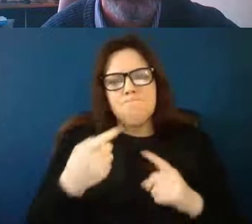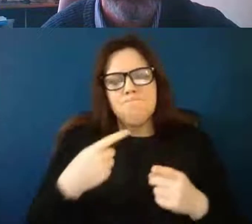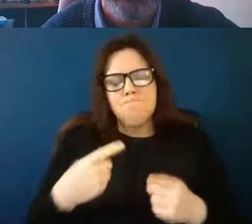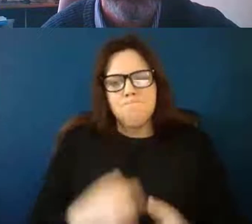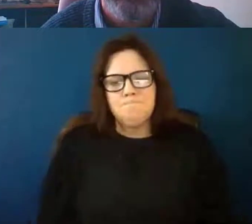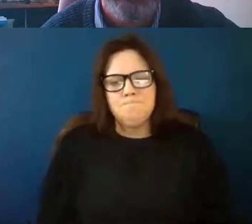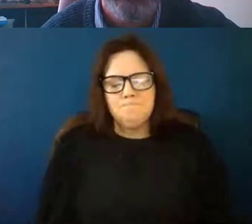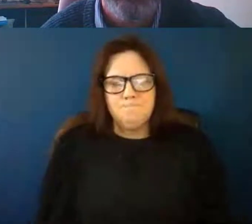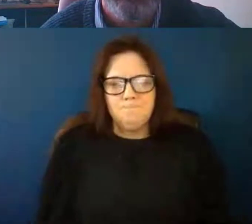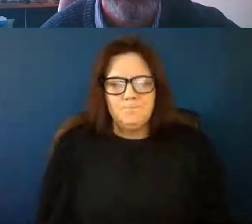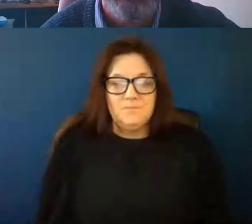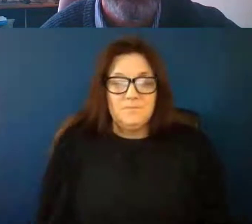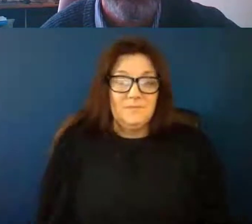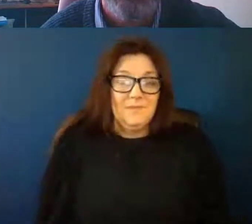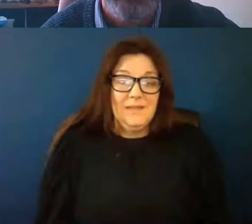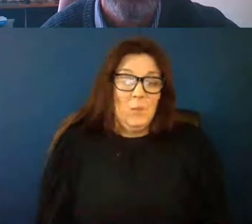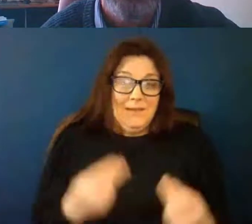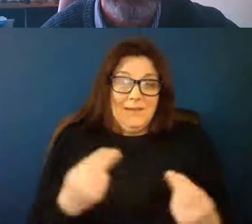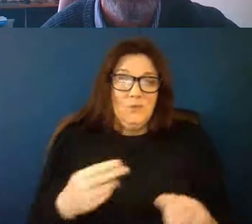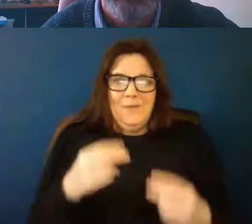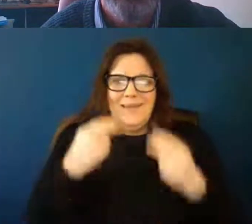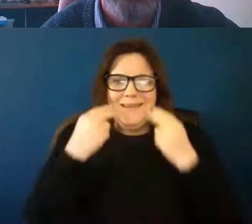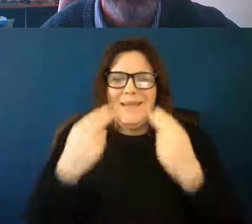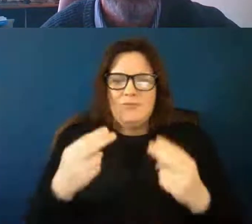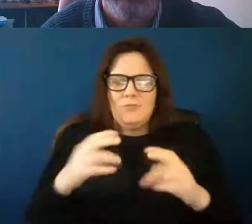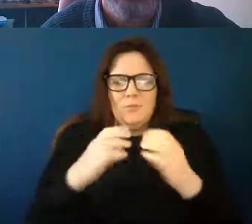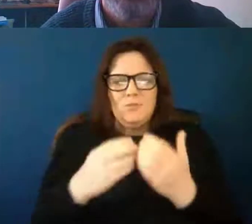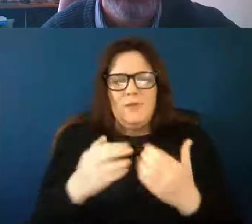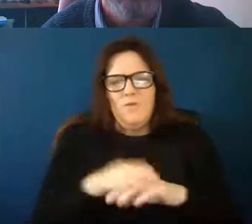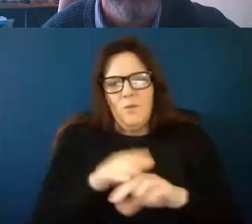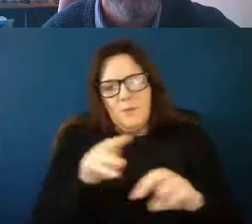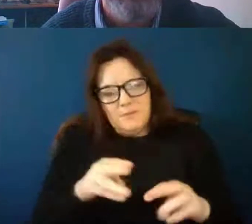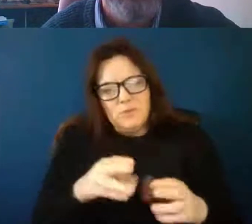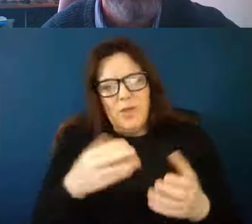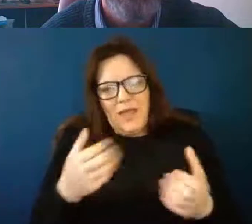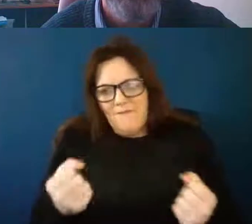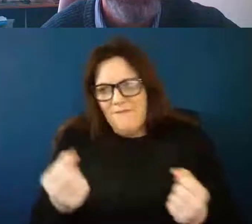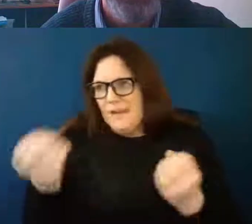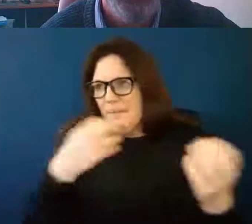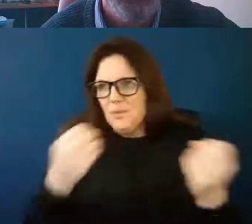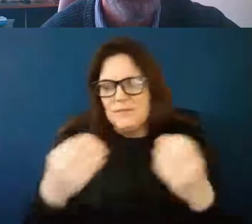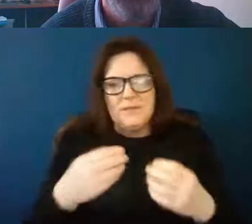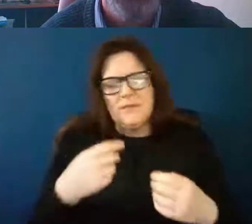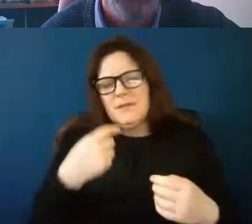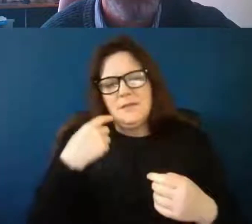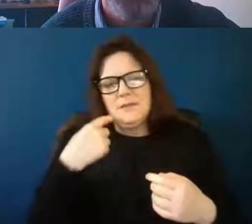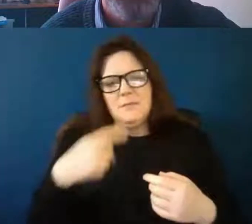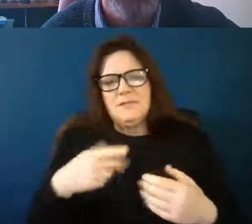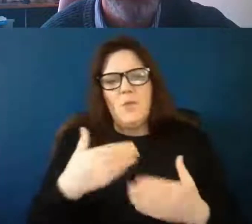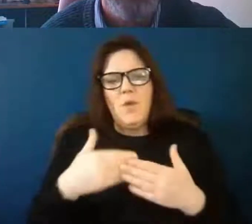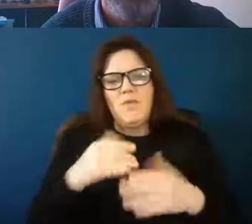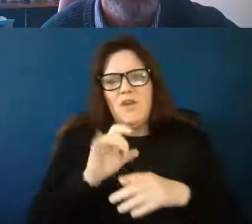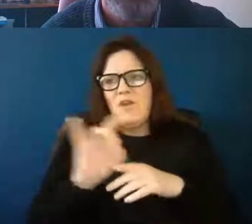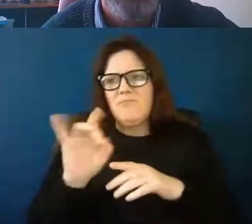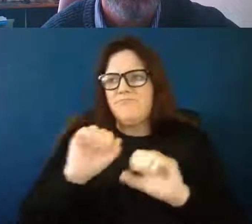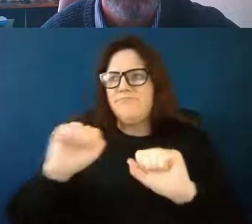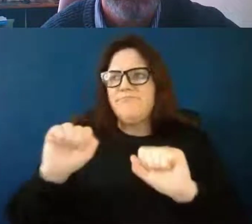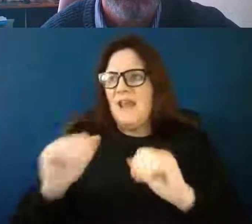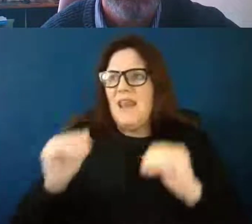because we really want this to be an actual community for people to really have an input, no matter what their level of UDL is. You know.